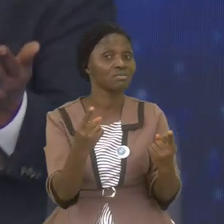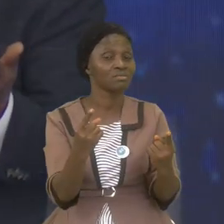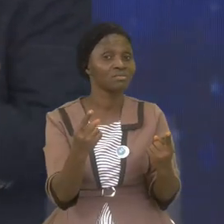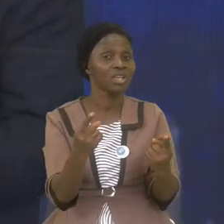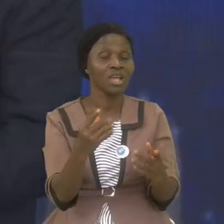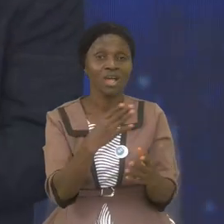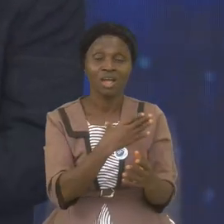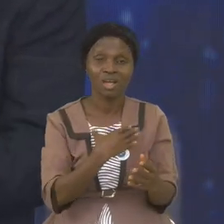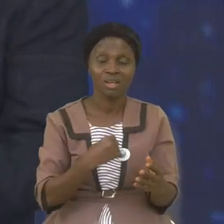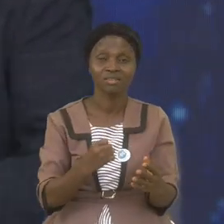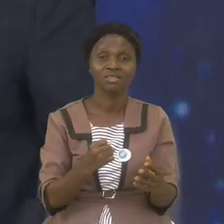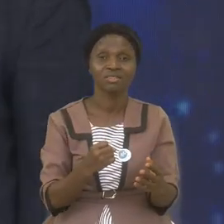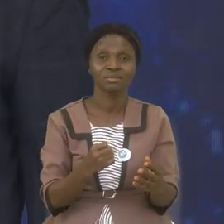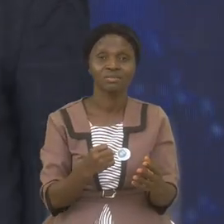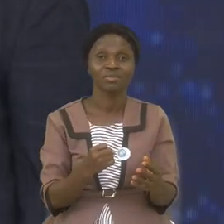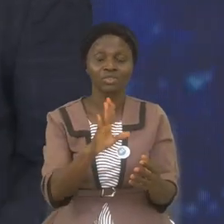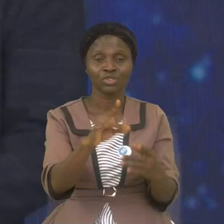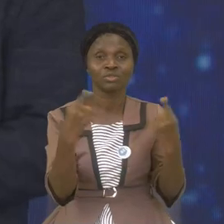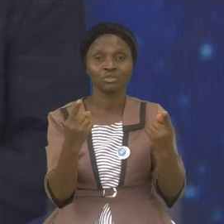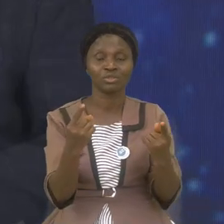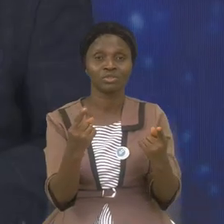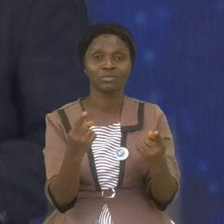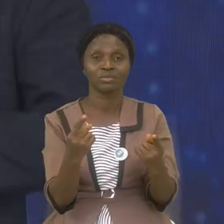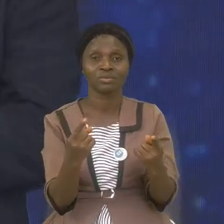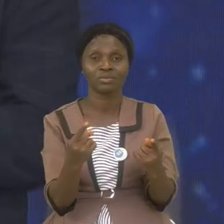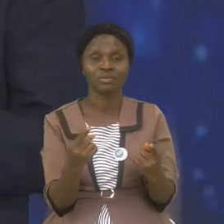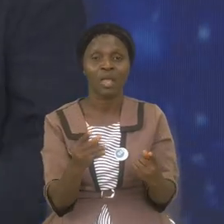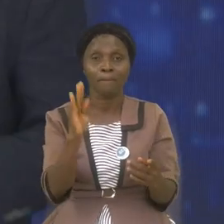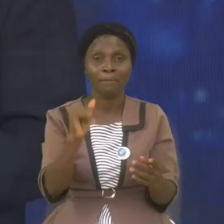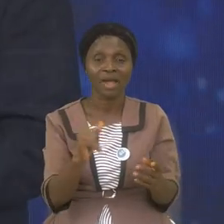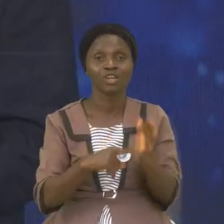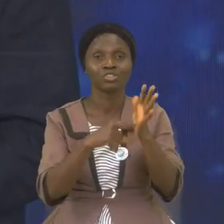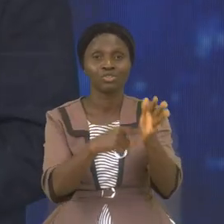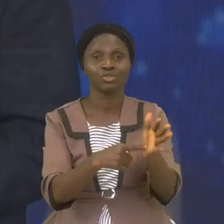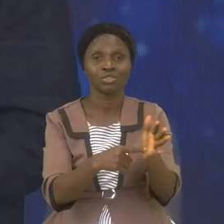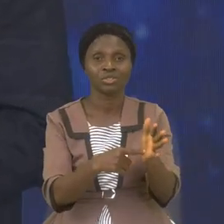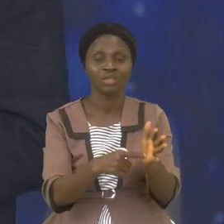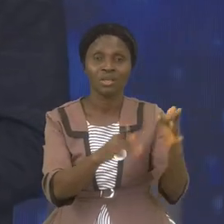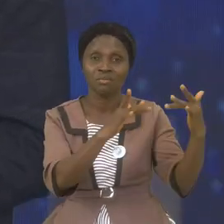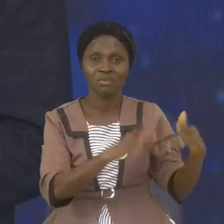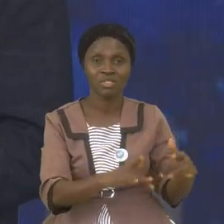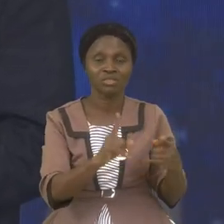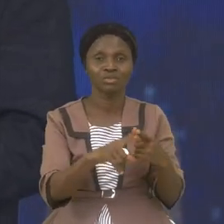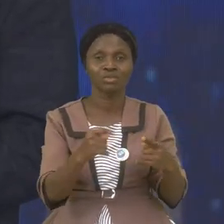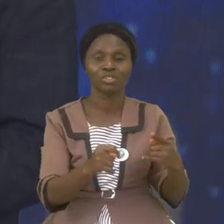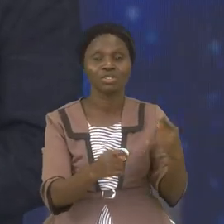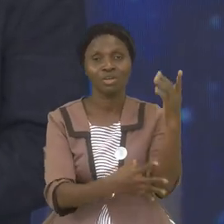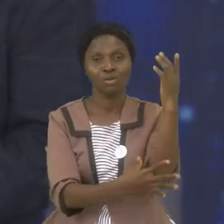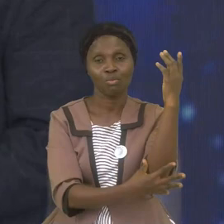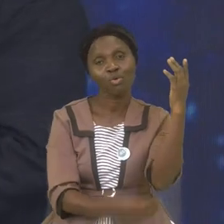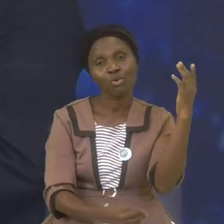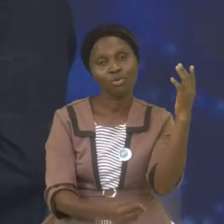and thine iniquities by showing mercy to the poor. What was